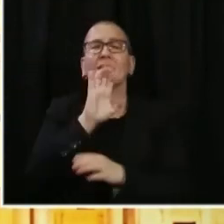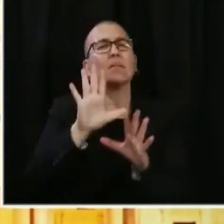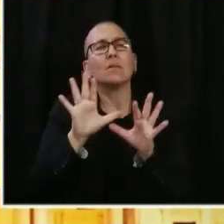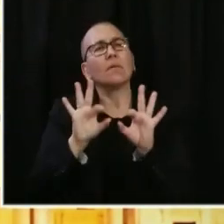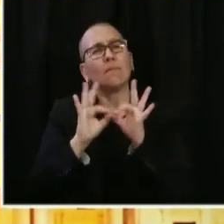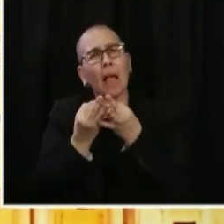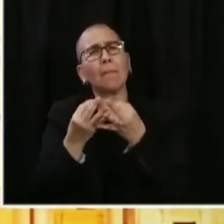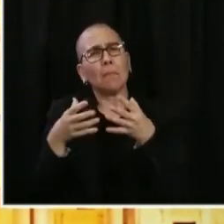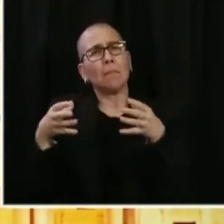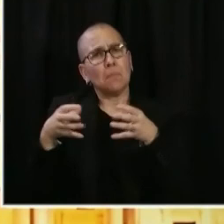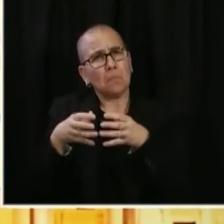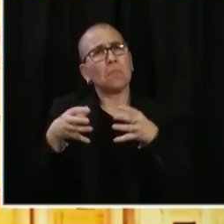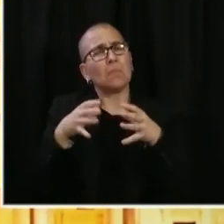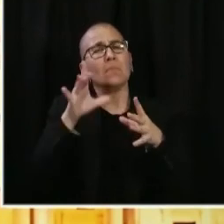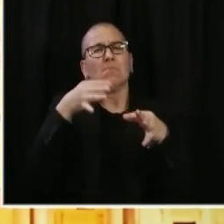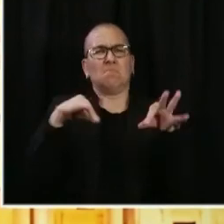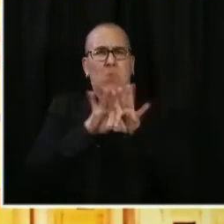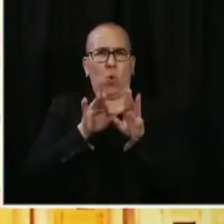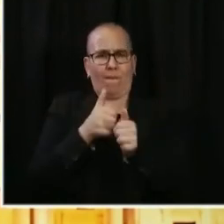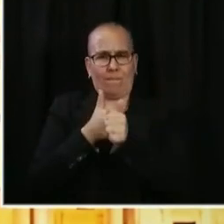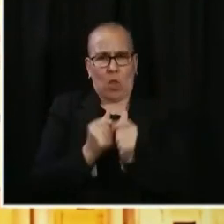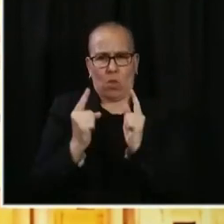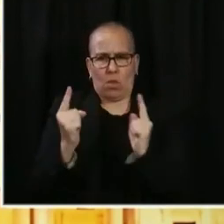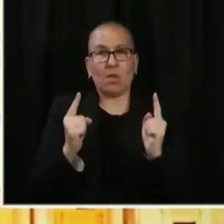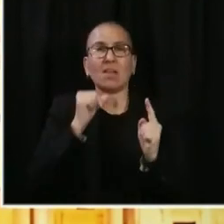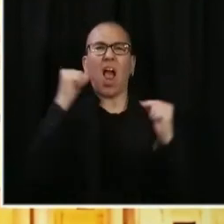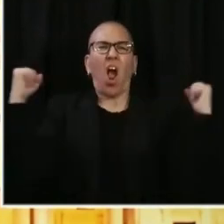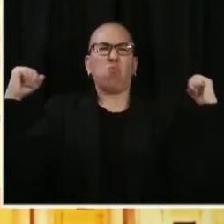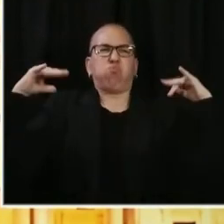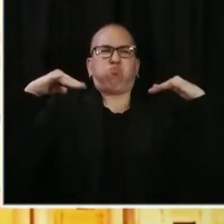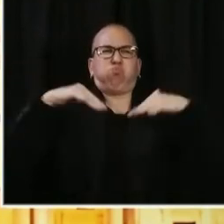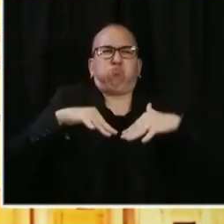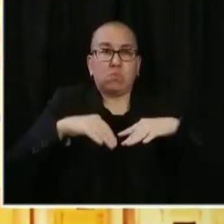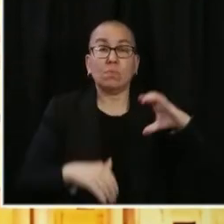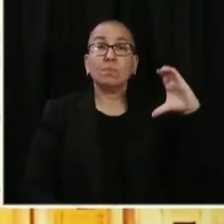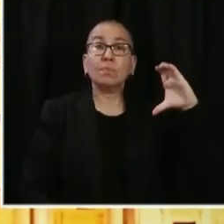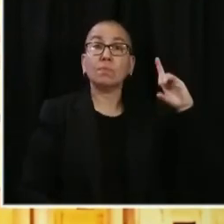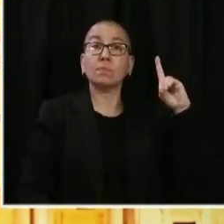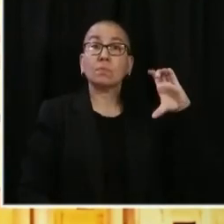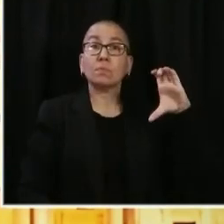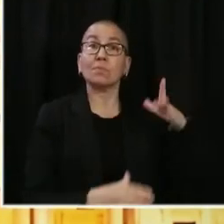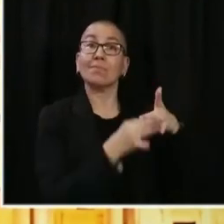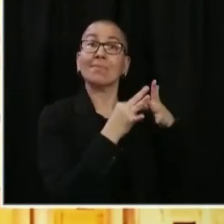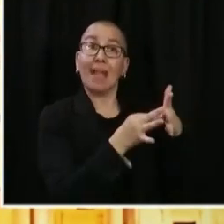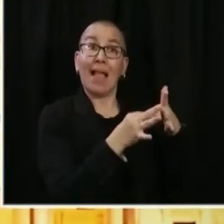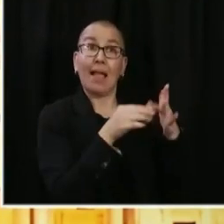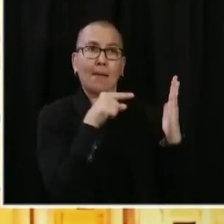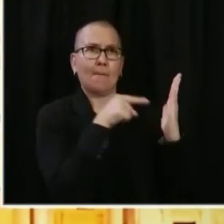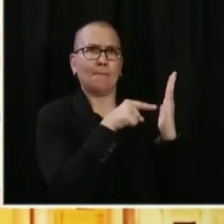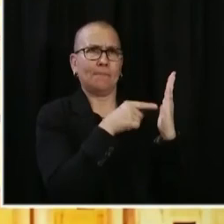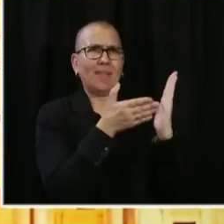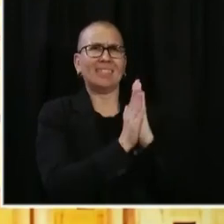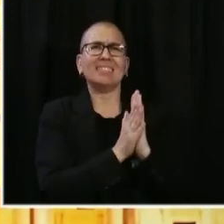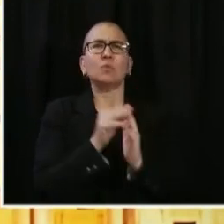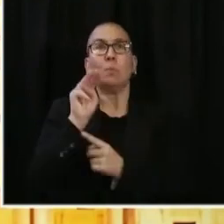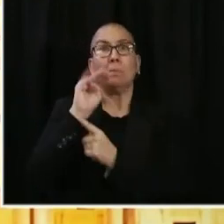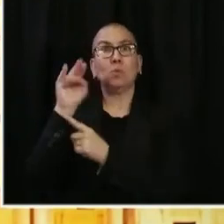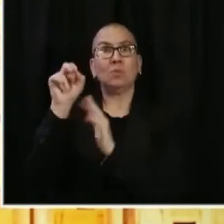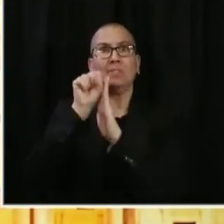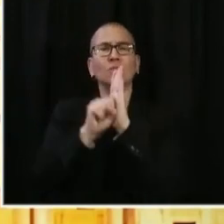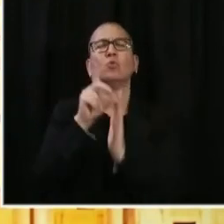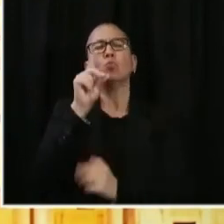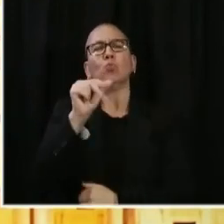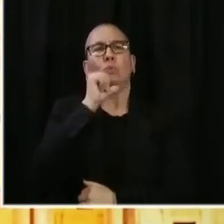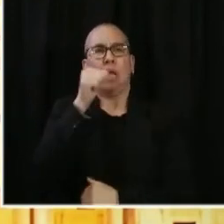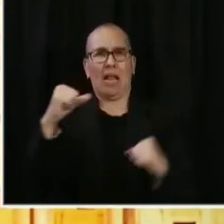10. This CDC guidance in all cases is asking Minnesotans not to gather in large groups. All gatherings,